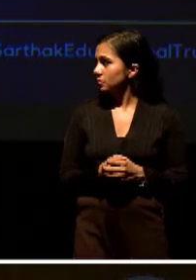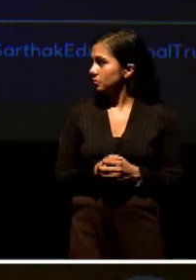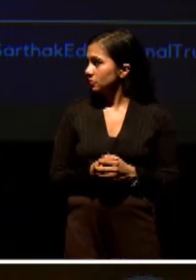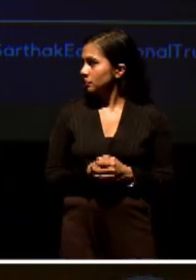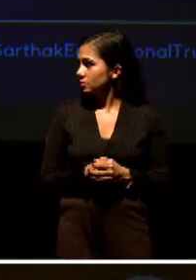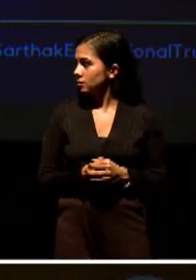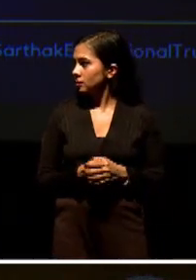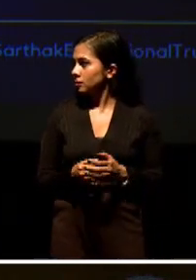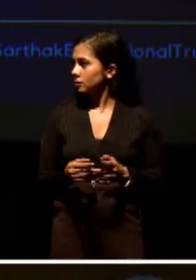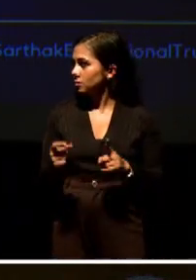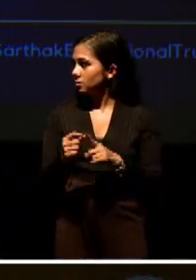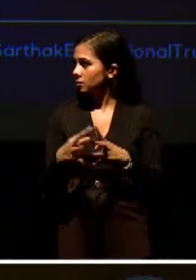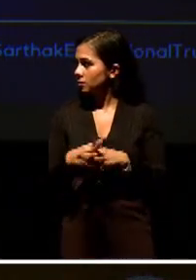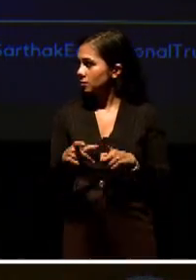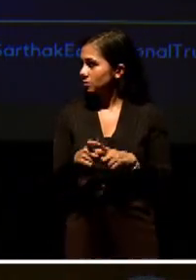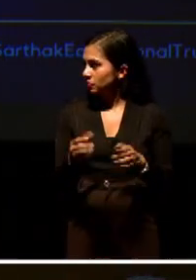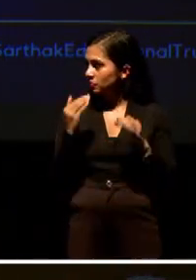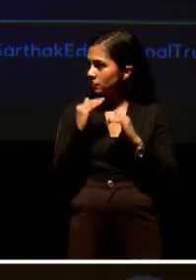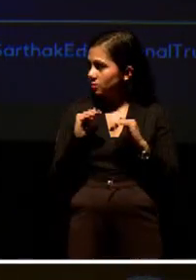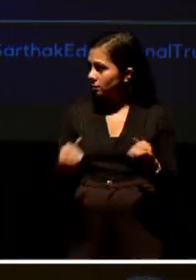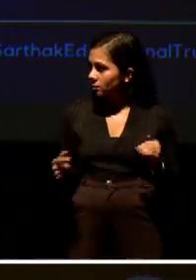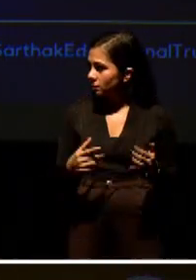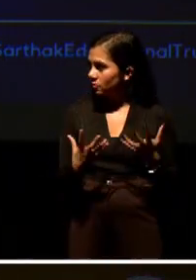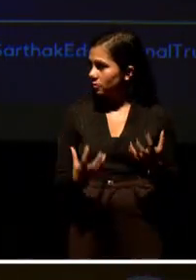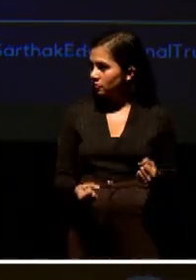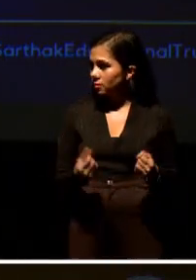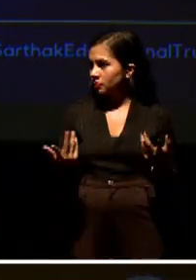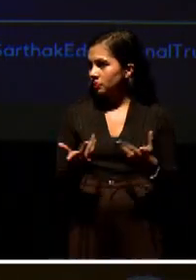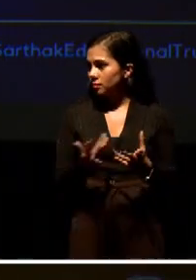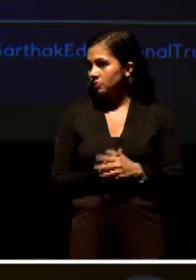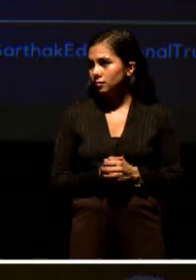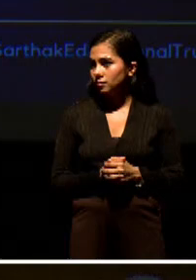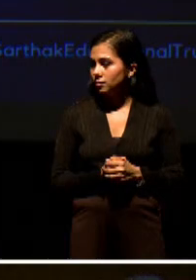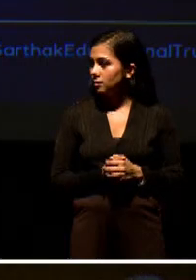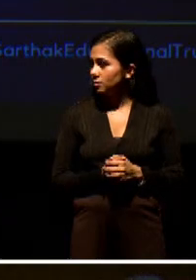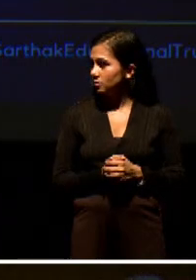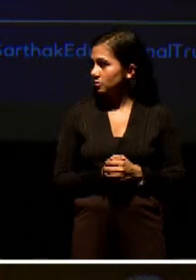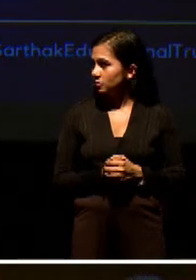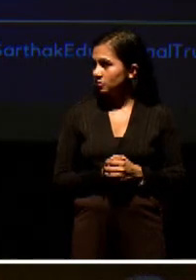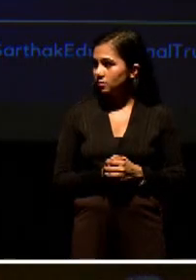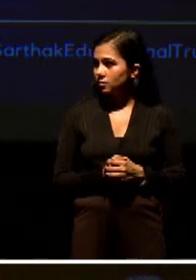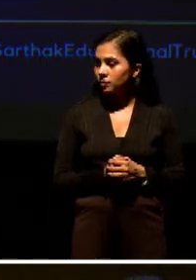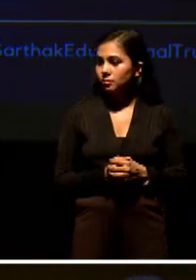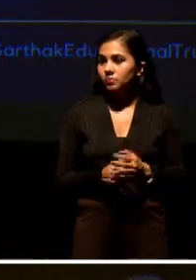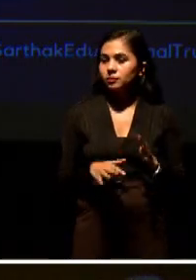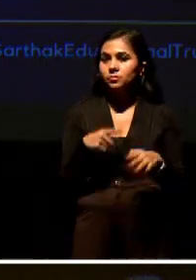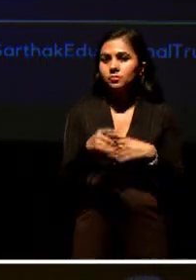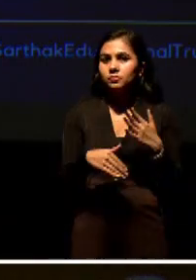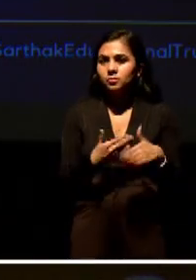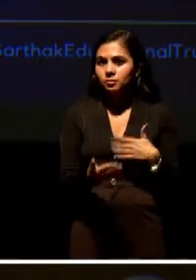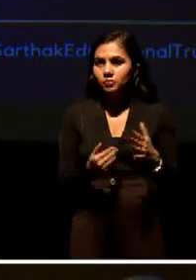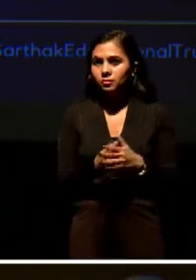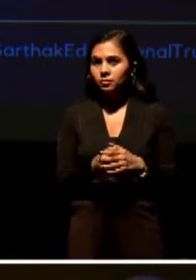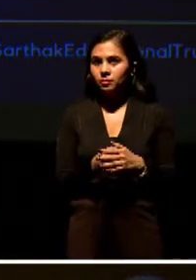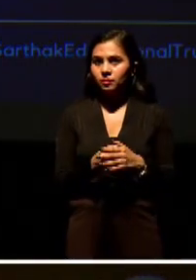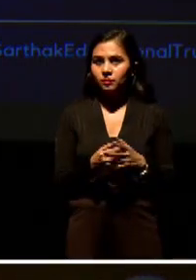PwDs, the children, they watch TV every day. They may also go to OTT platform and other thing. So their aspirations are very